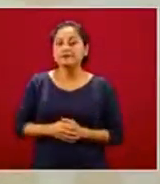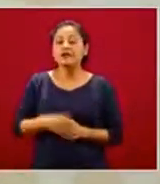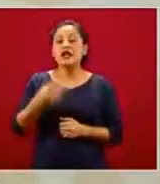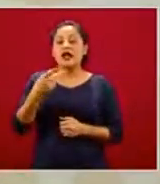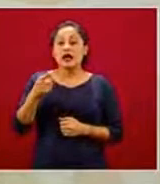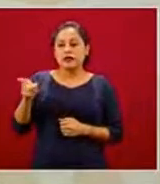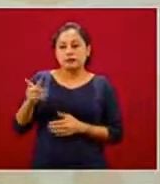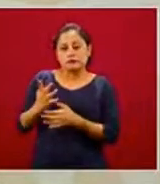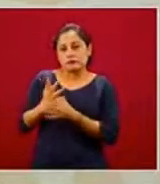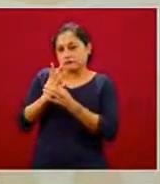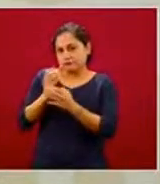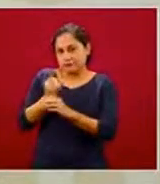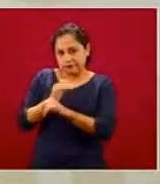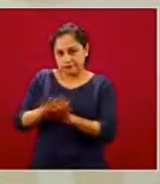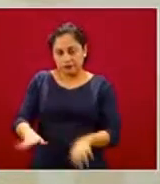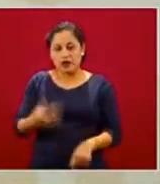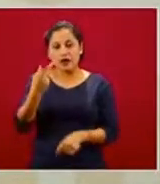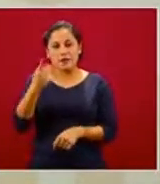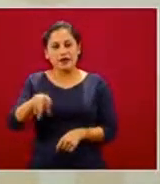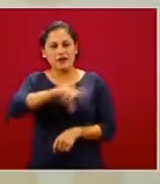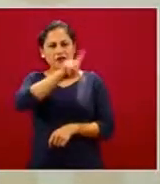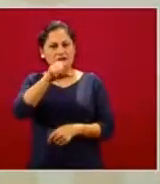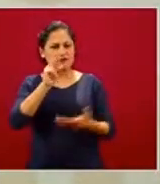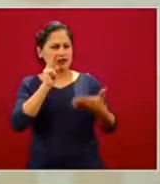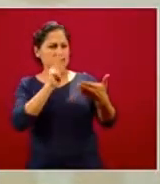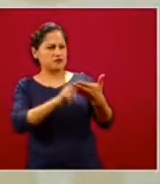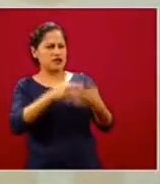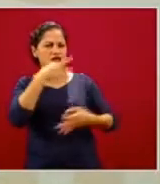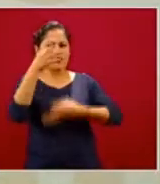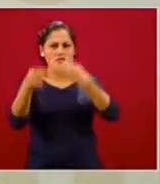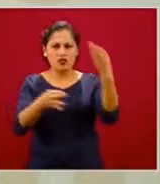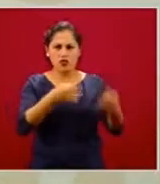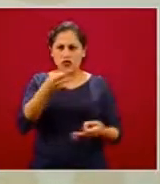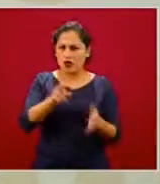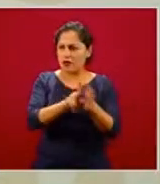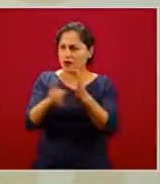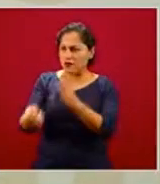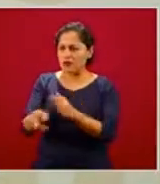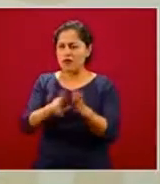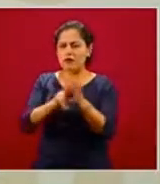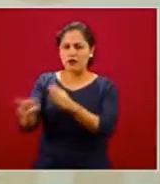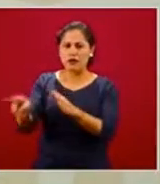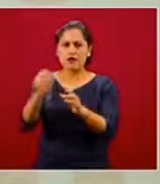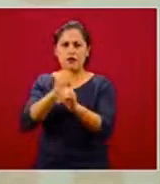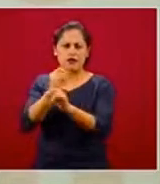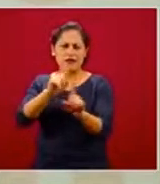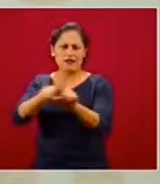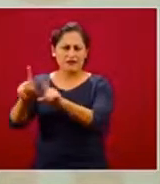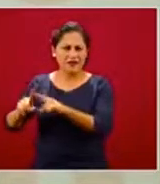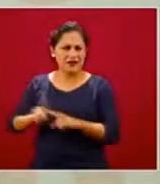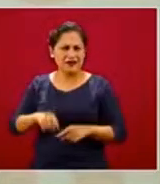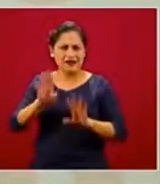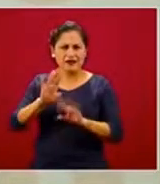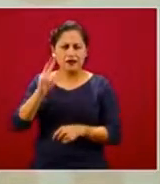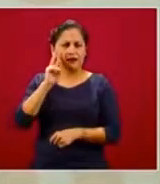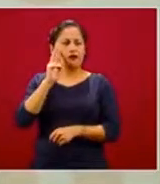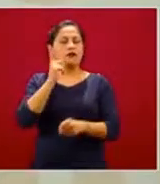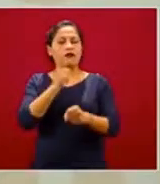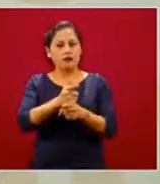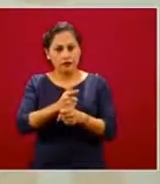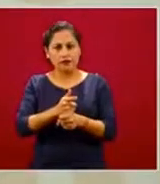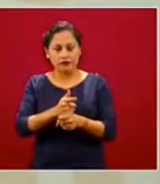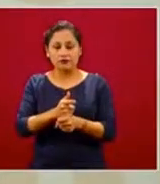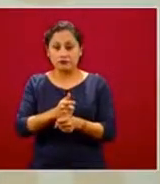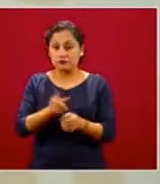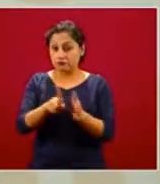we see this out in the public, whether it's in the media, in formal communication media,